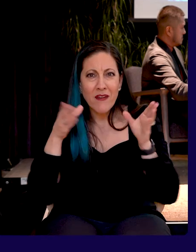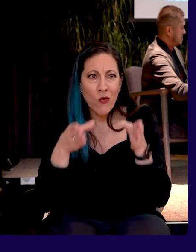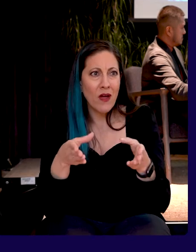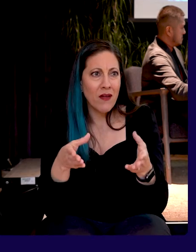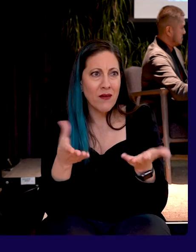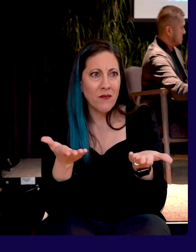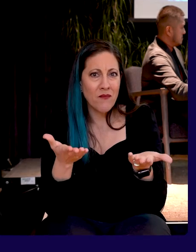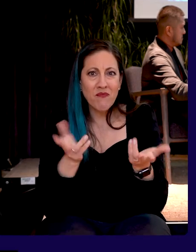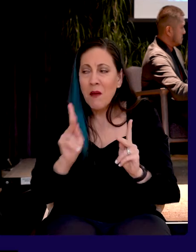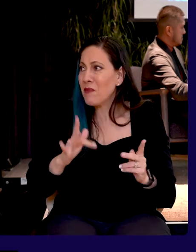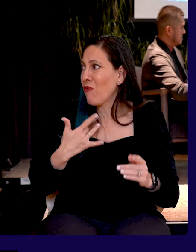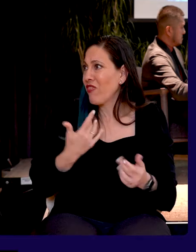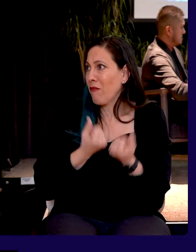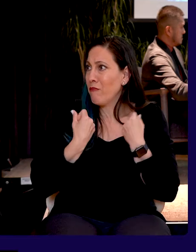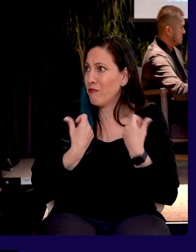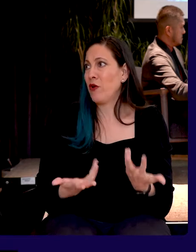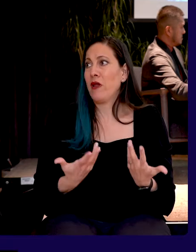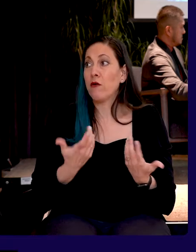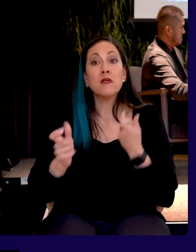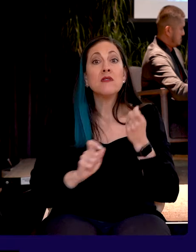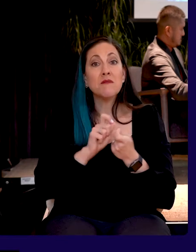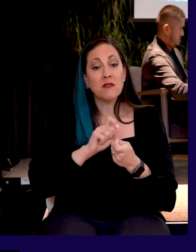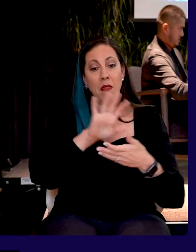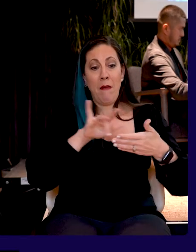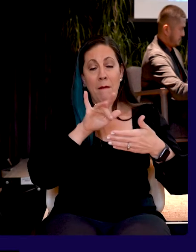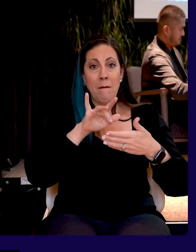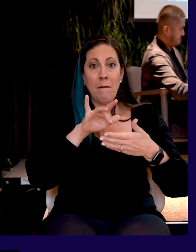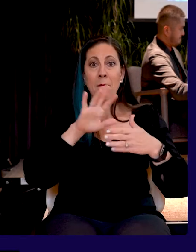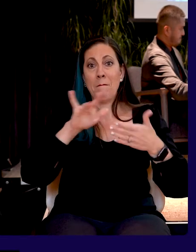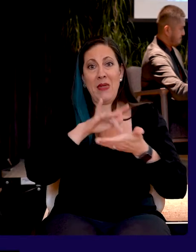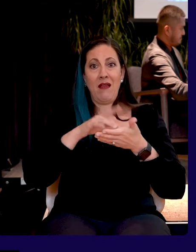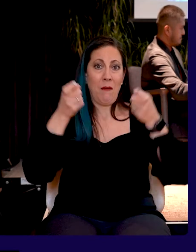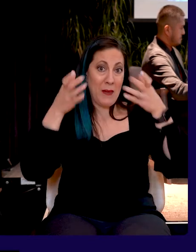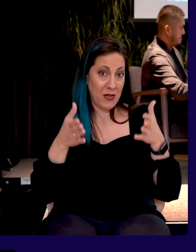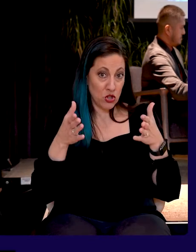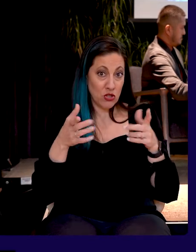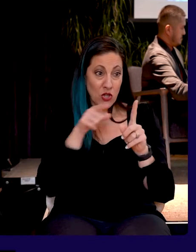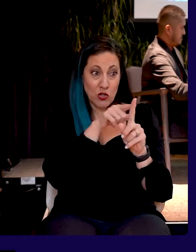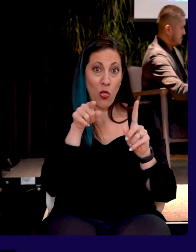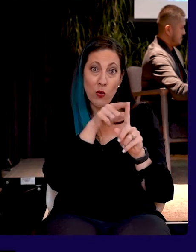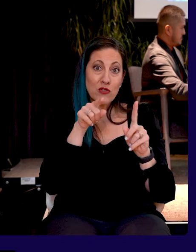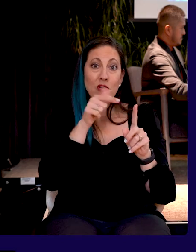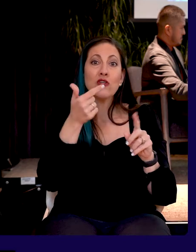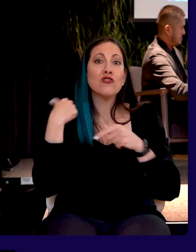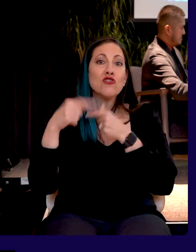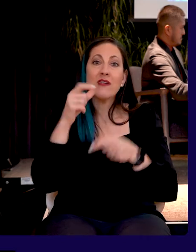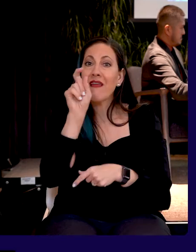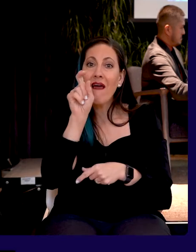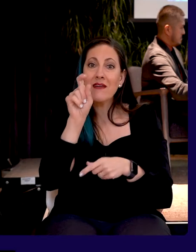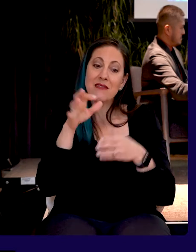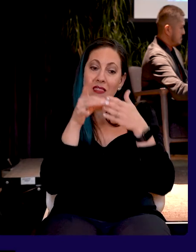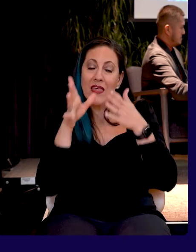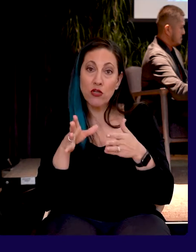feeling burned out, and especially people in middle management, because those are you're finding Gen X leaders. And so we learned work